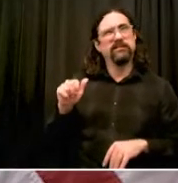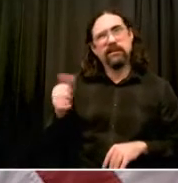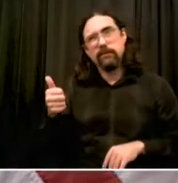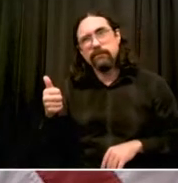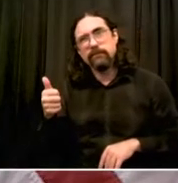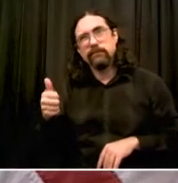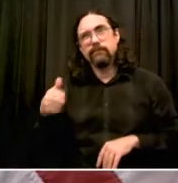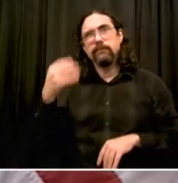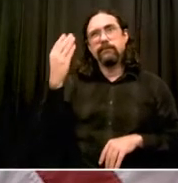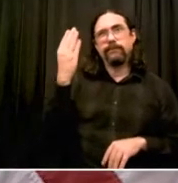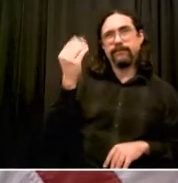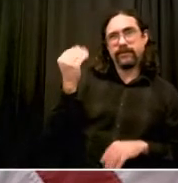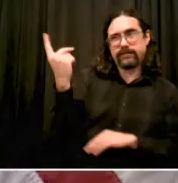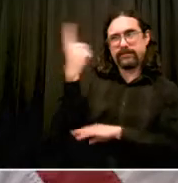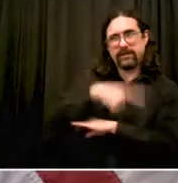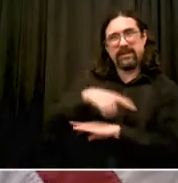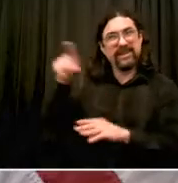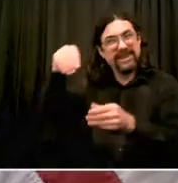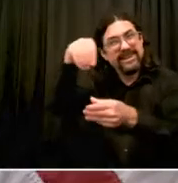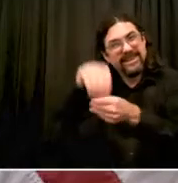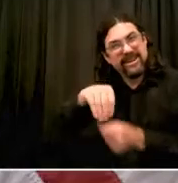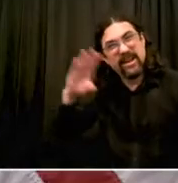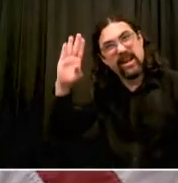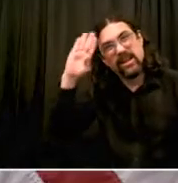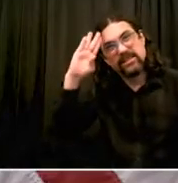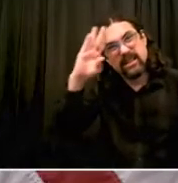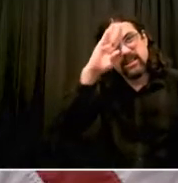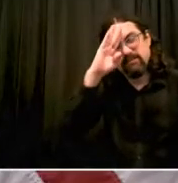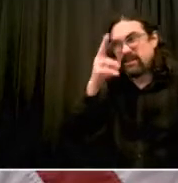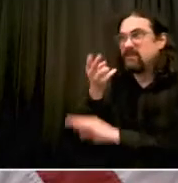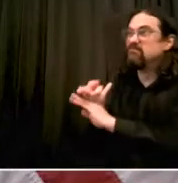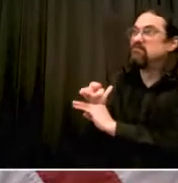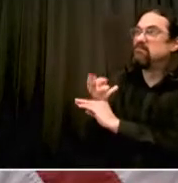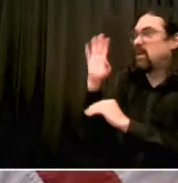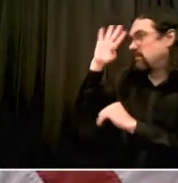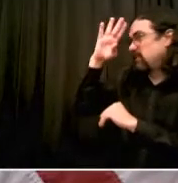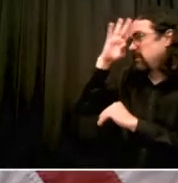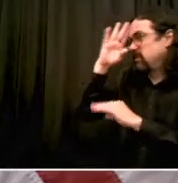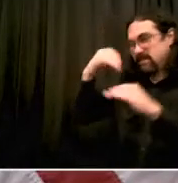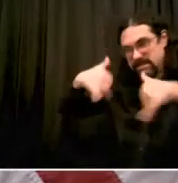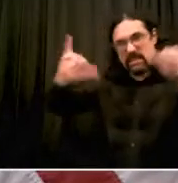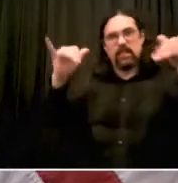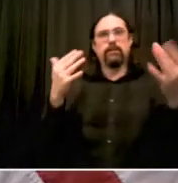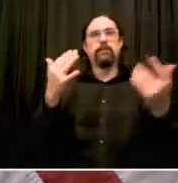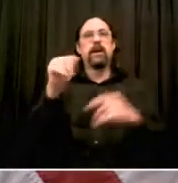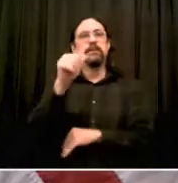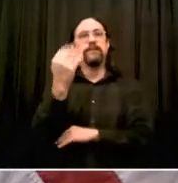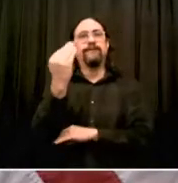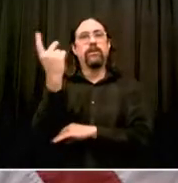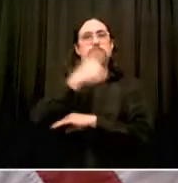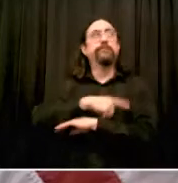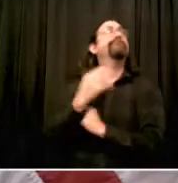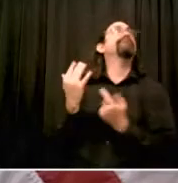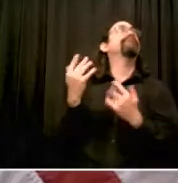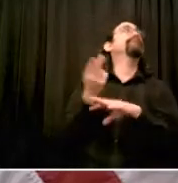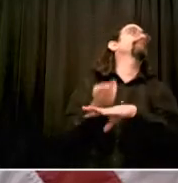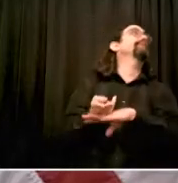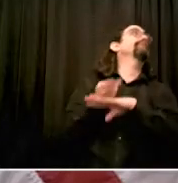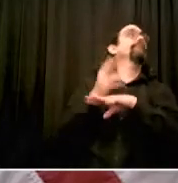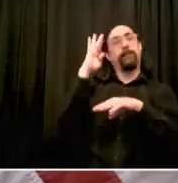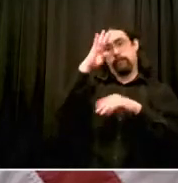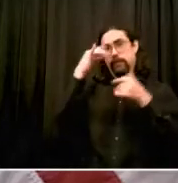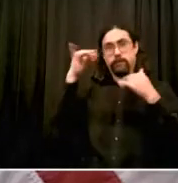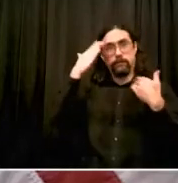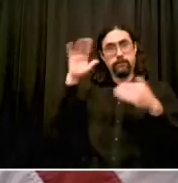wasn't going to happen? You mean the wait times? Yes, the wait times for testing. Emma, I would say two things. First of all, we had